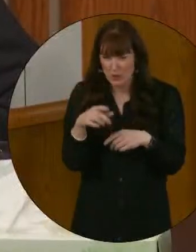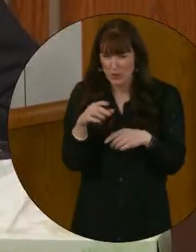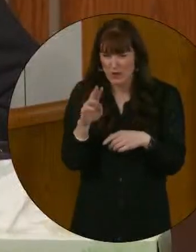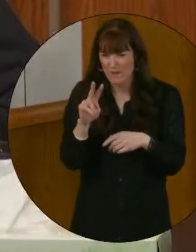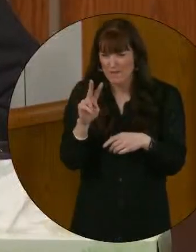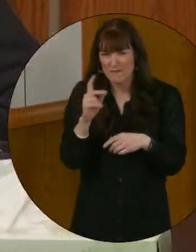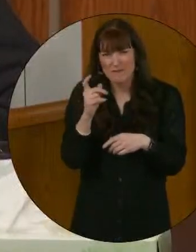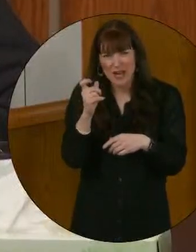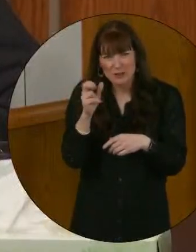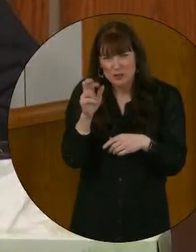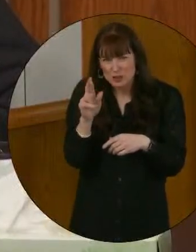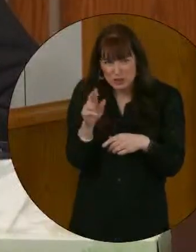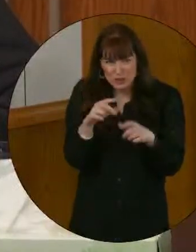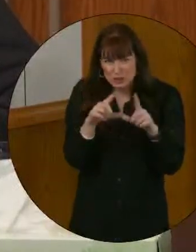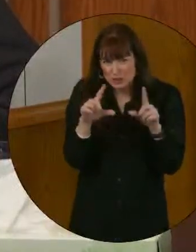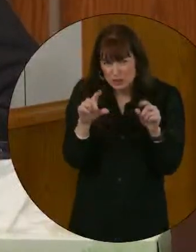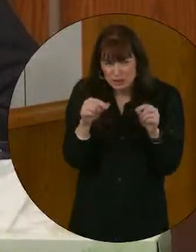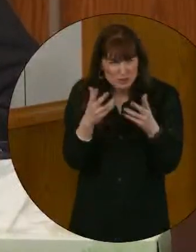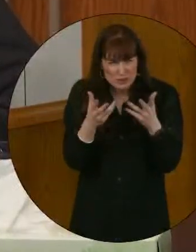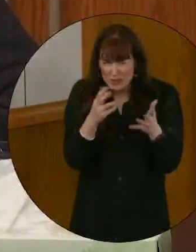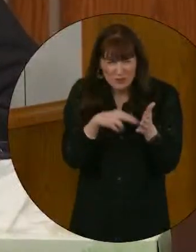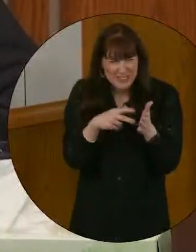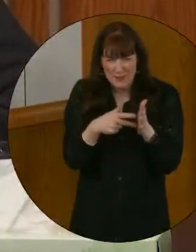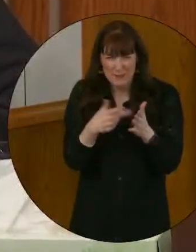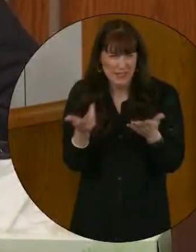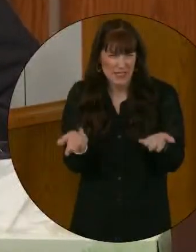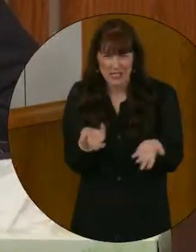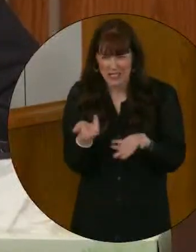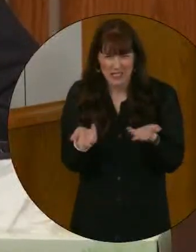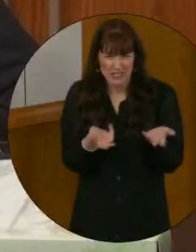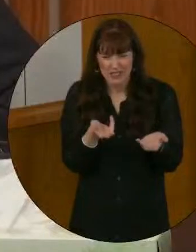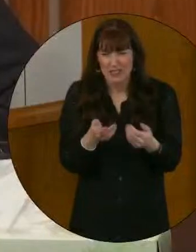And so I just wanted to share that with you, that there was some